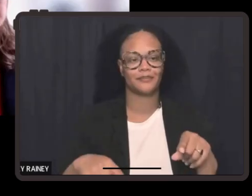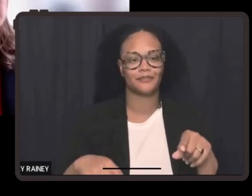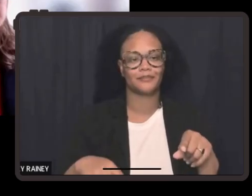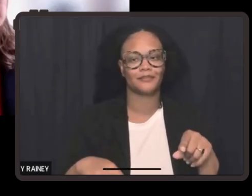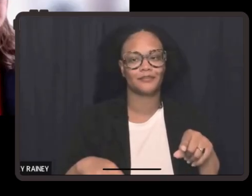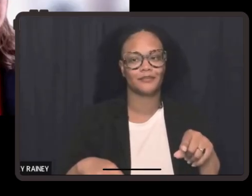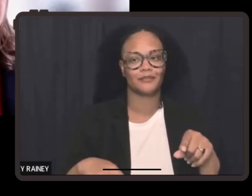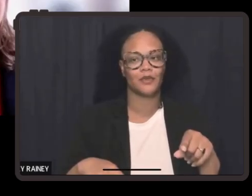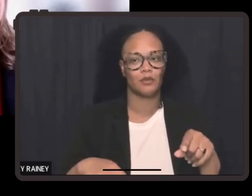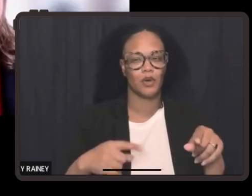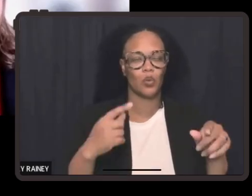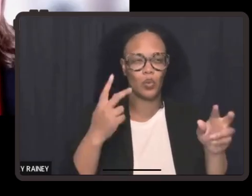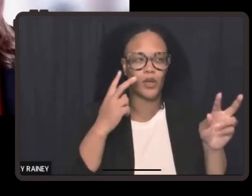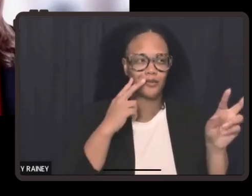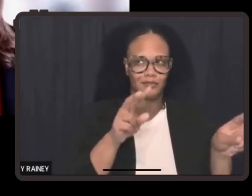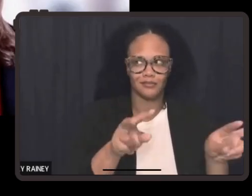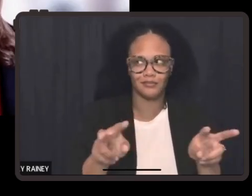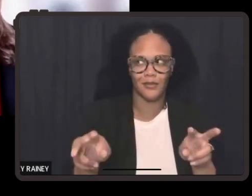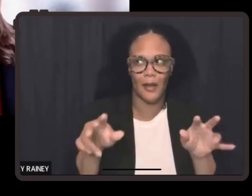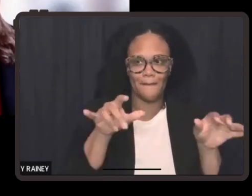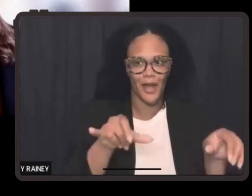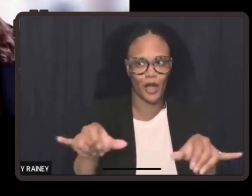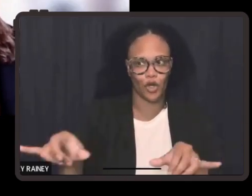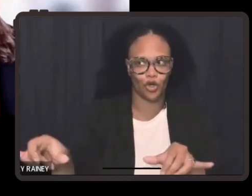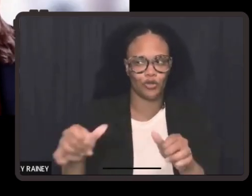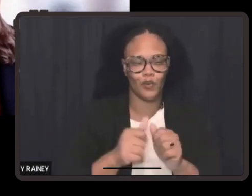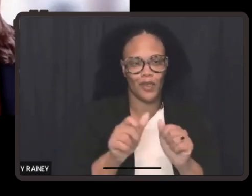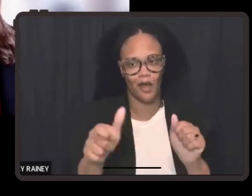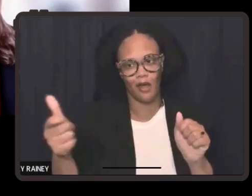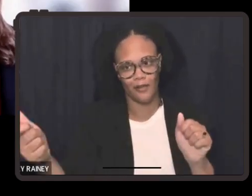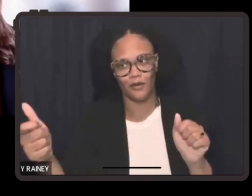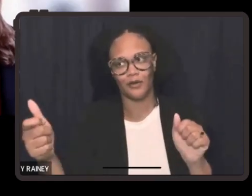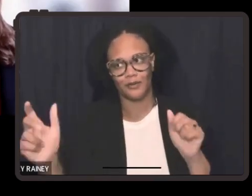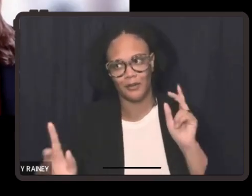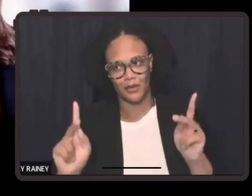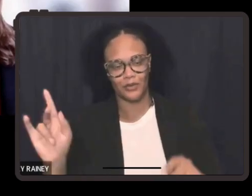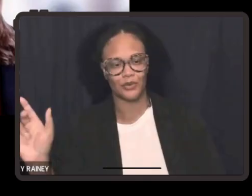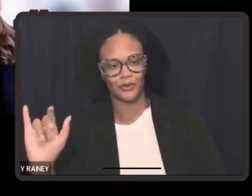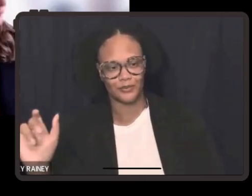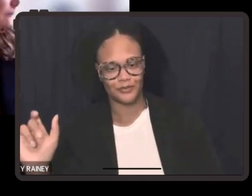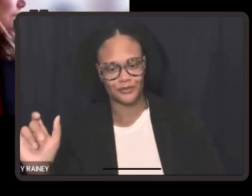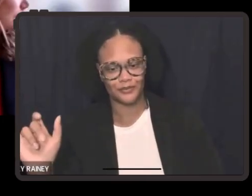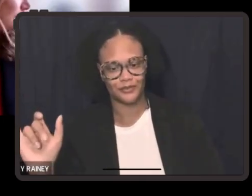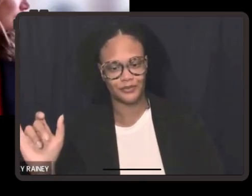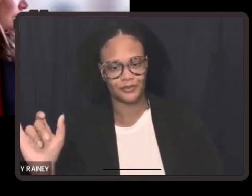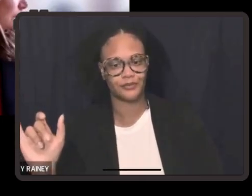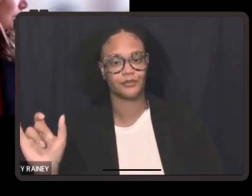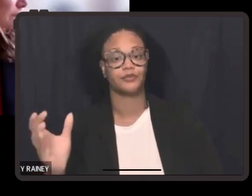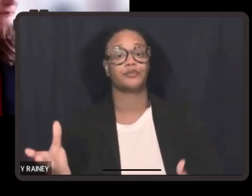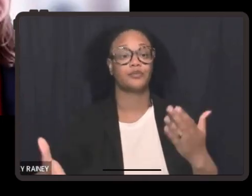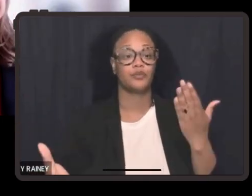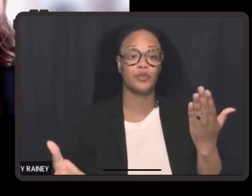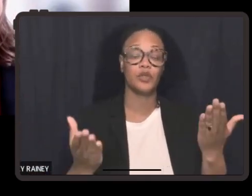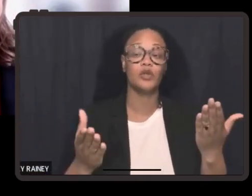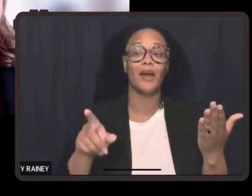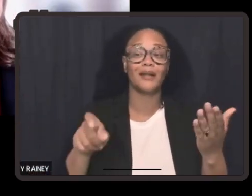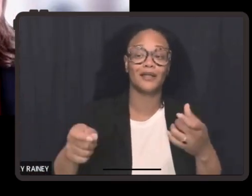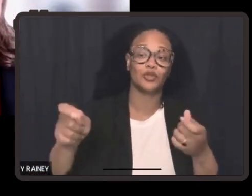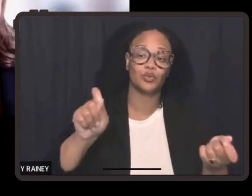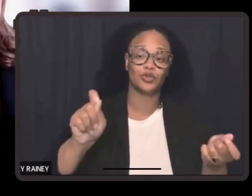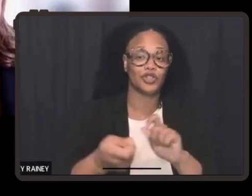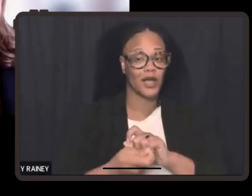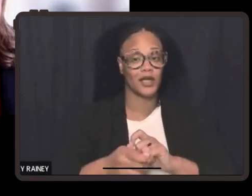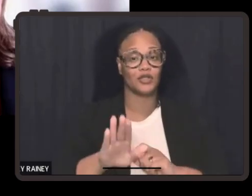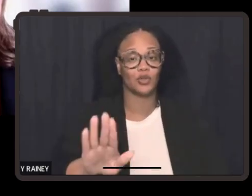too. So that you might need to go to a different hearing aid. That